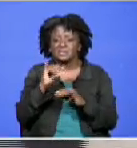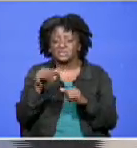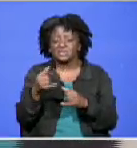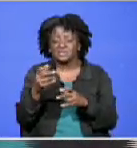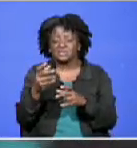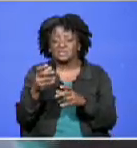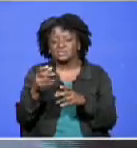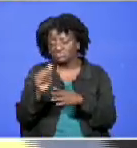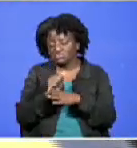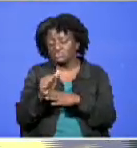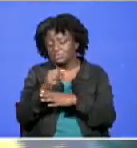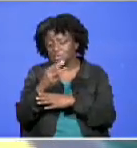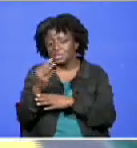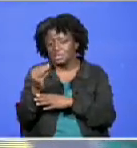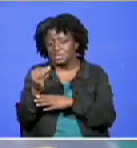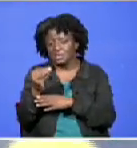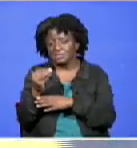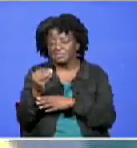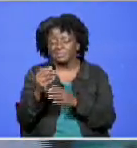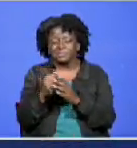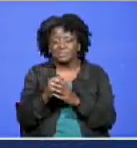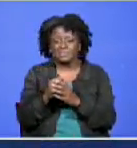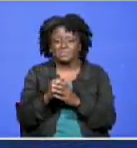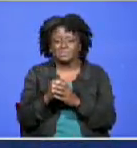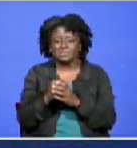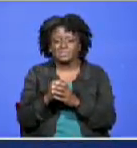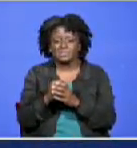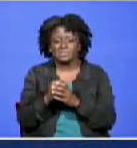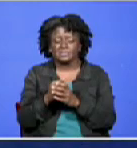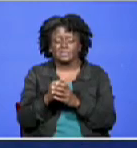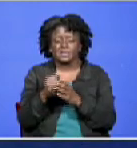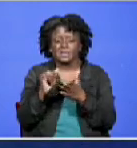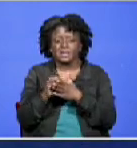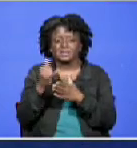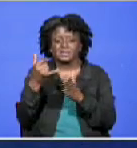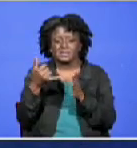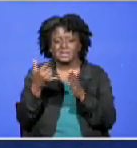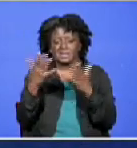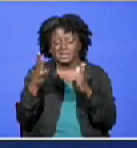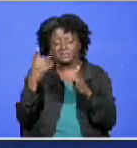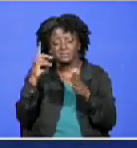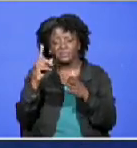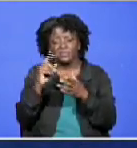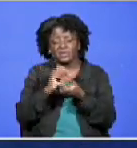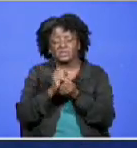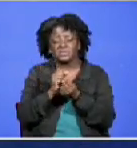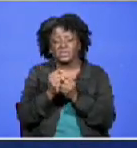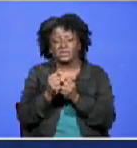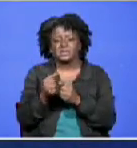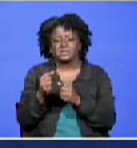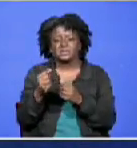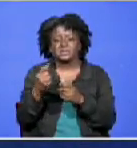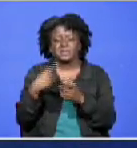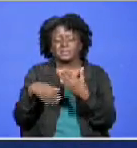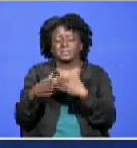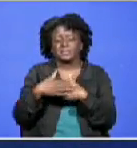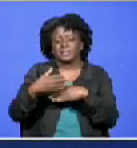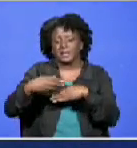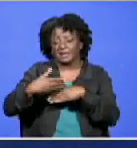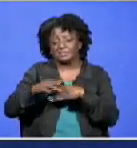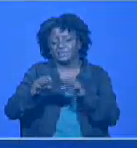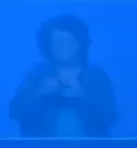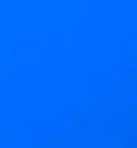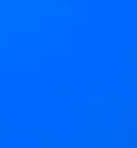speed, and I feel like it can be great for us. And that will do it for sports. The Bahamas Tonight comes back after the break.